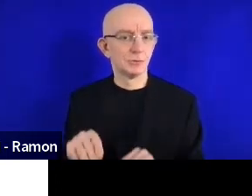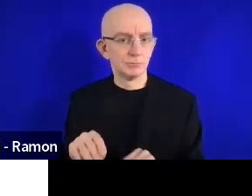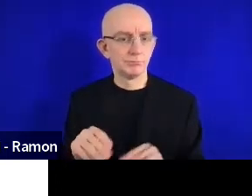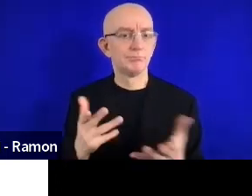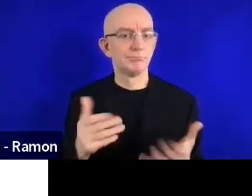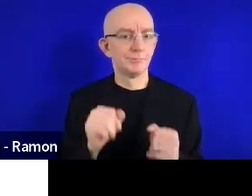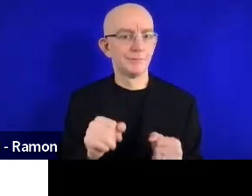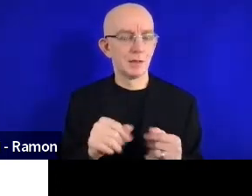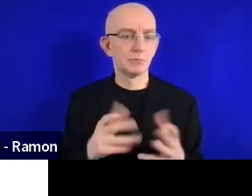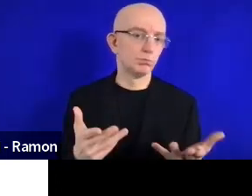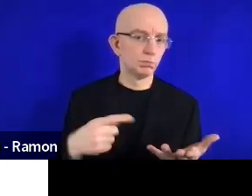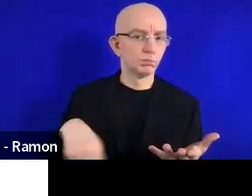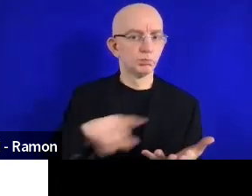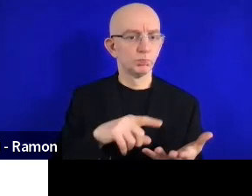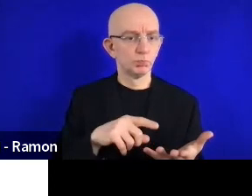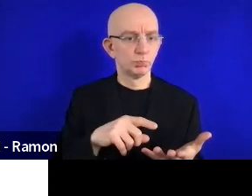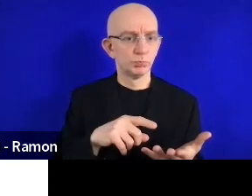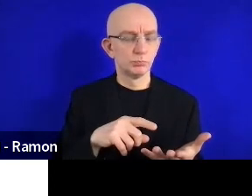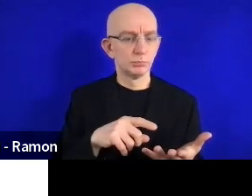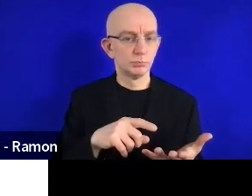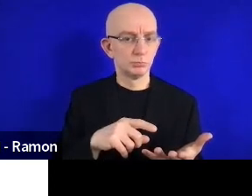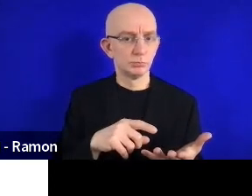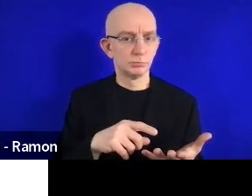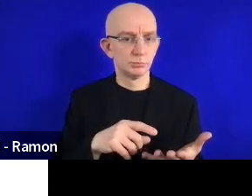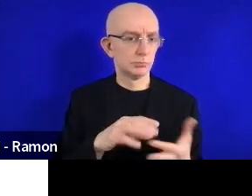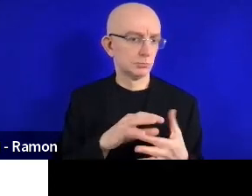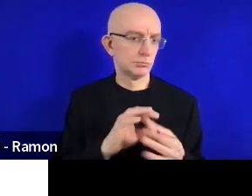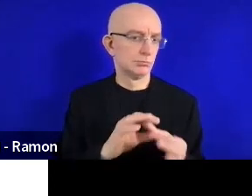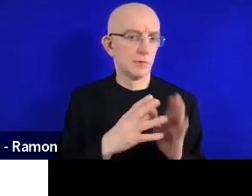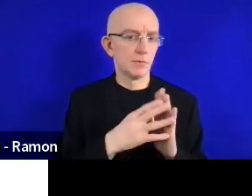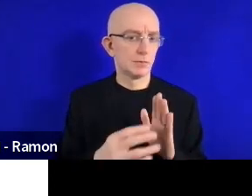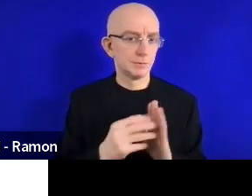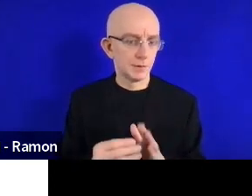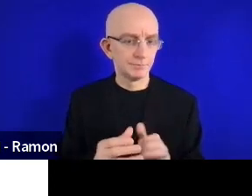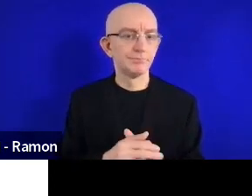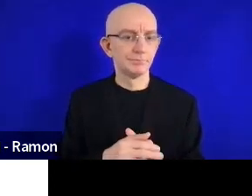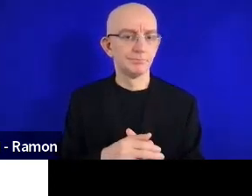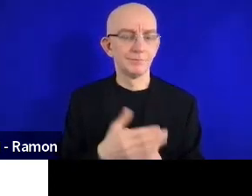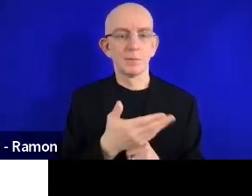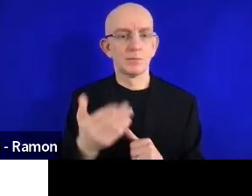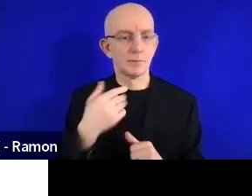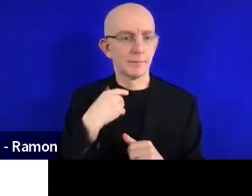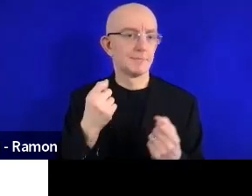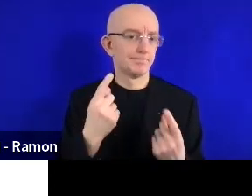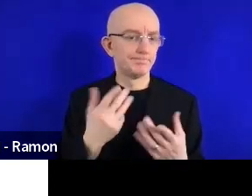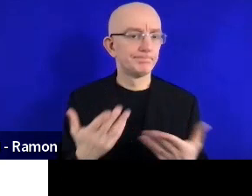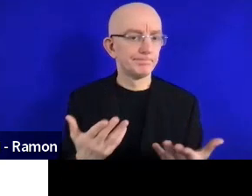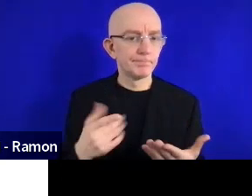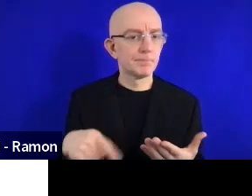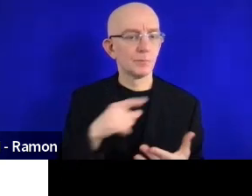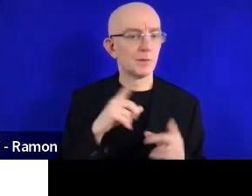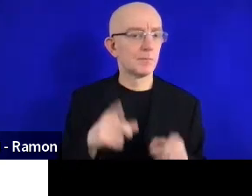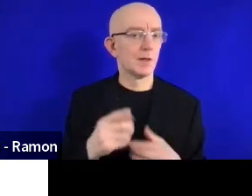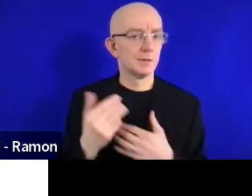for targeting during crisis situations. COVID-19 experience wasn't the best for us as a country